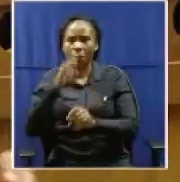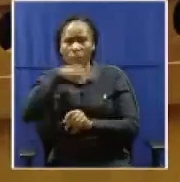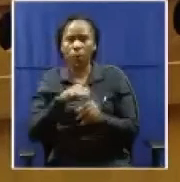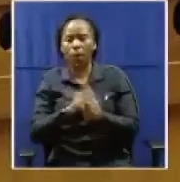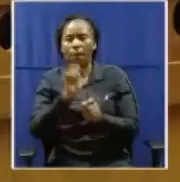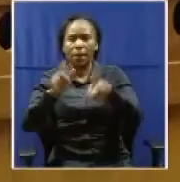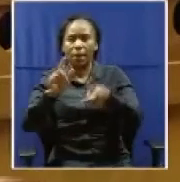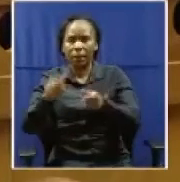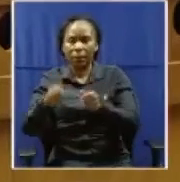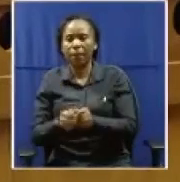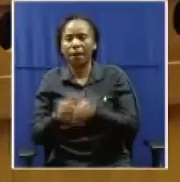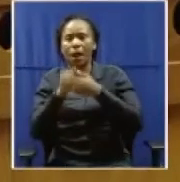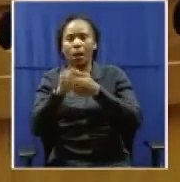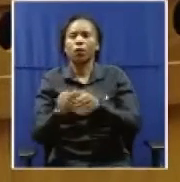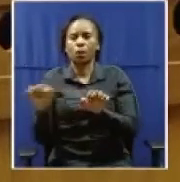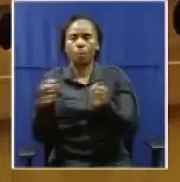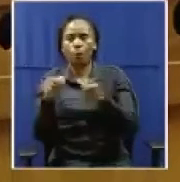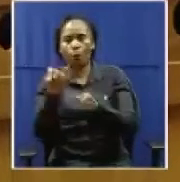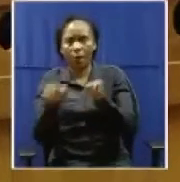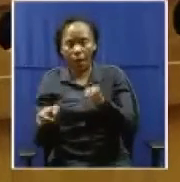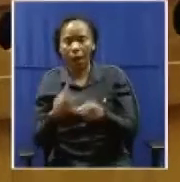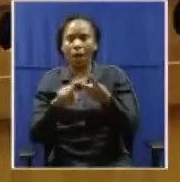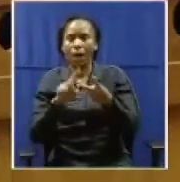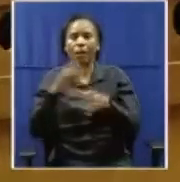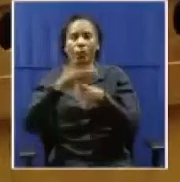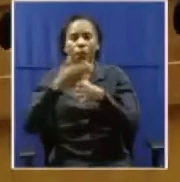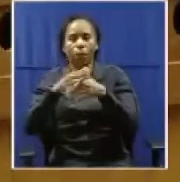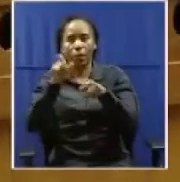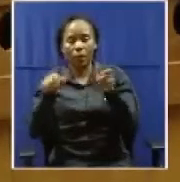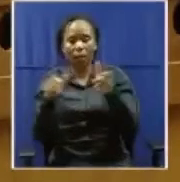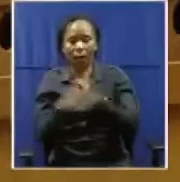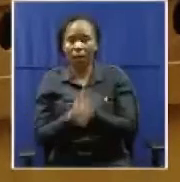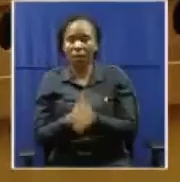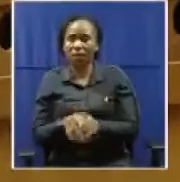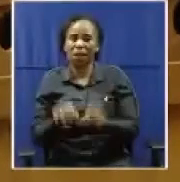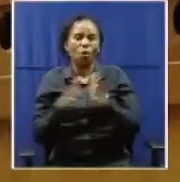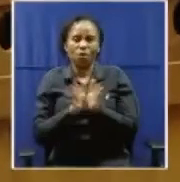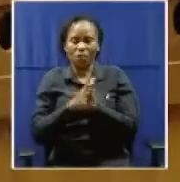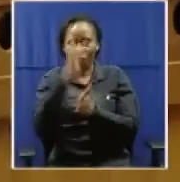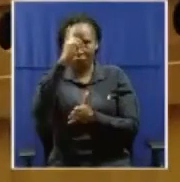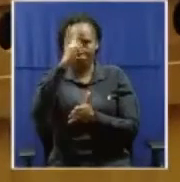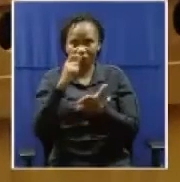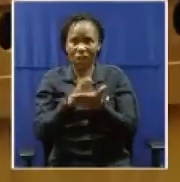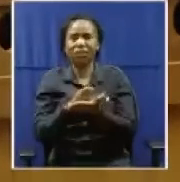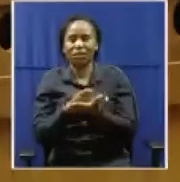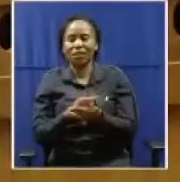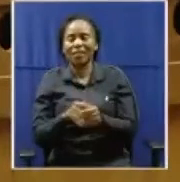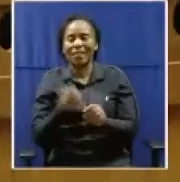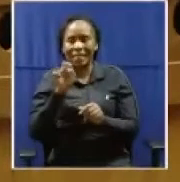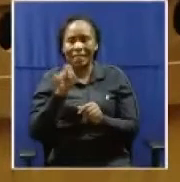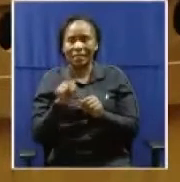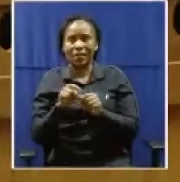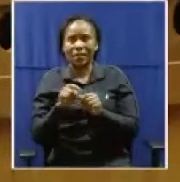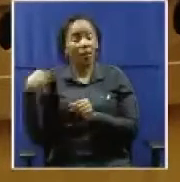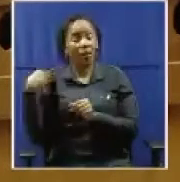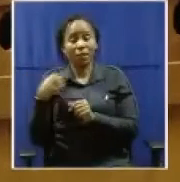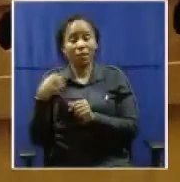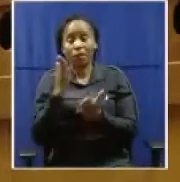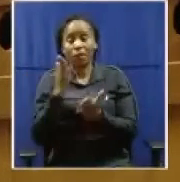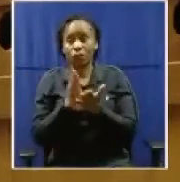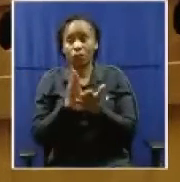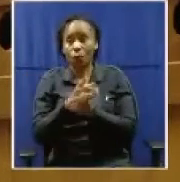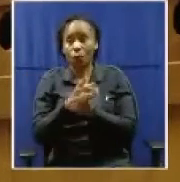employers and employees losing trust and patience with deter system minister i'm sure you'll agree that